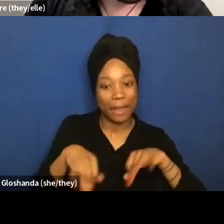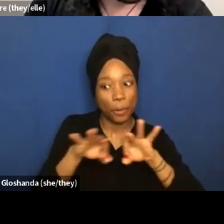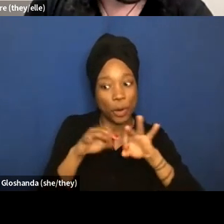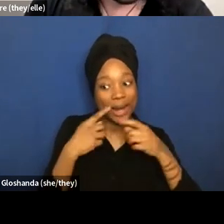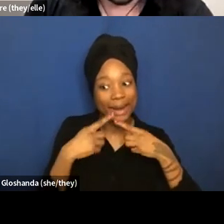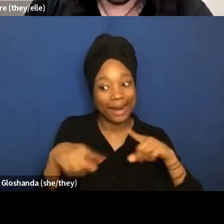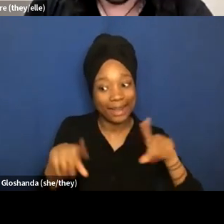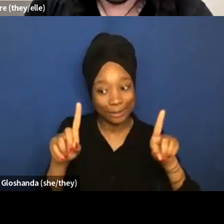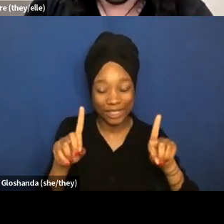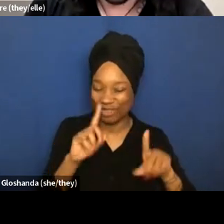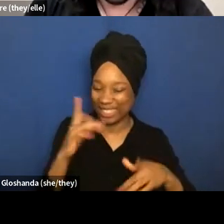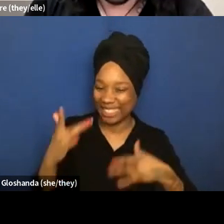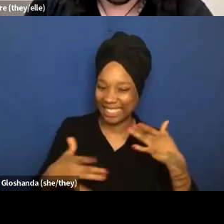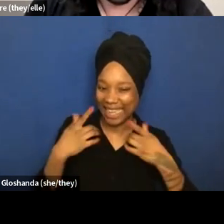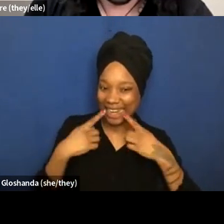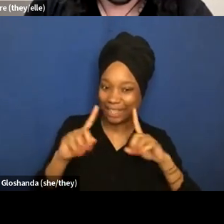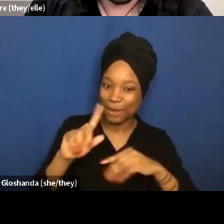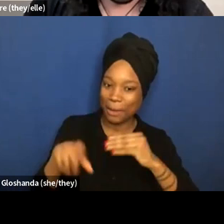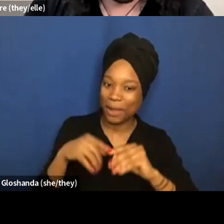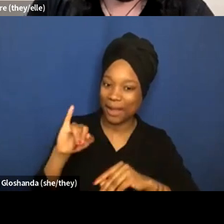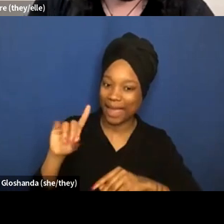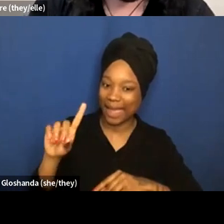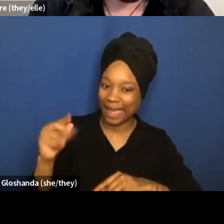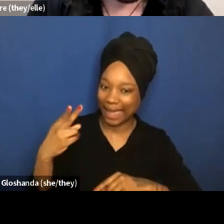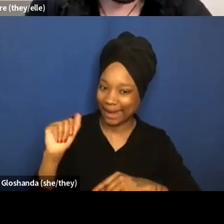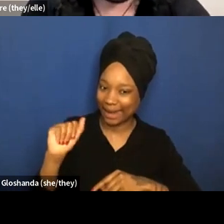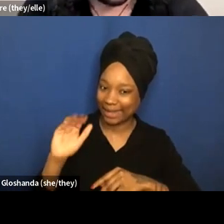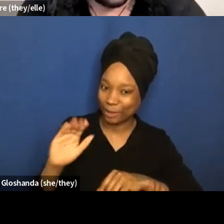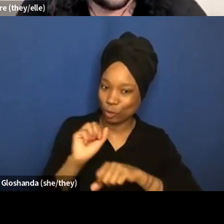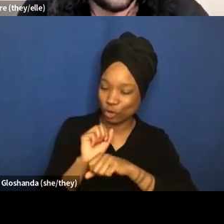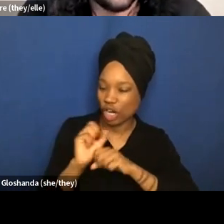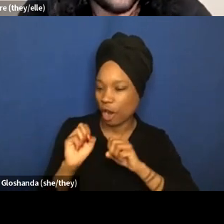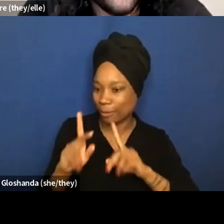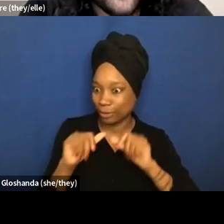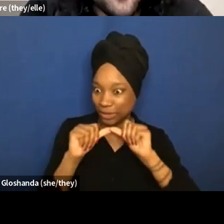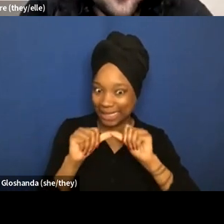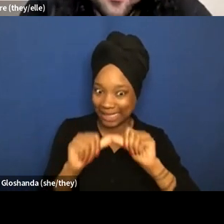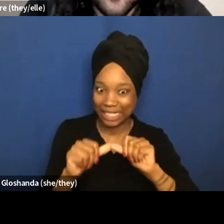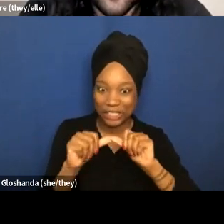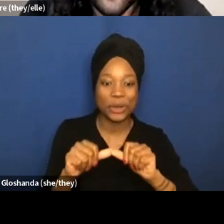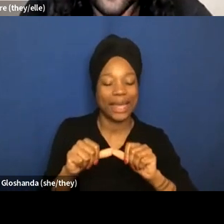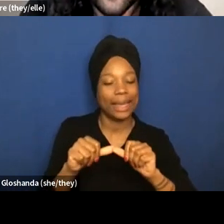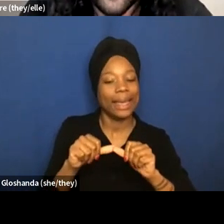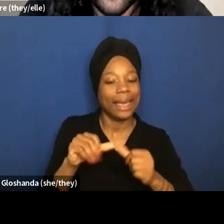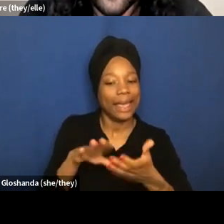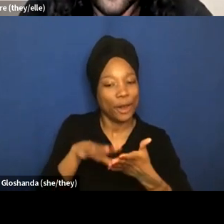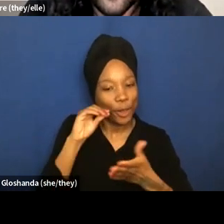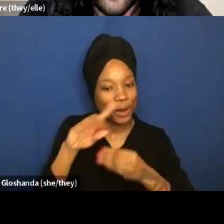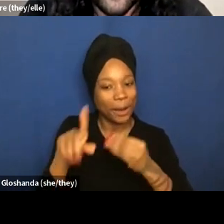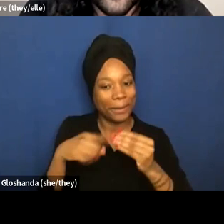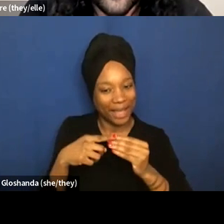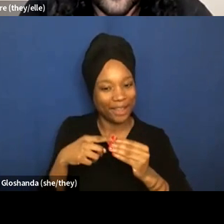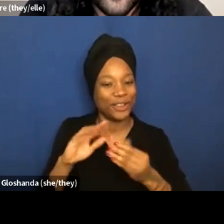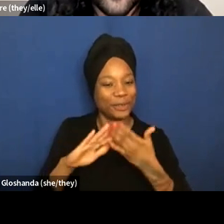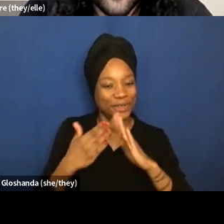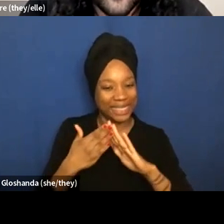announcement and really exciting announcement about IDHA's work and the opportunity to keep exploring and learning about this theme of community. Before we do that,